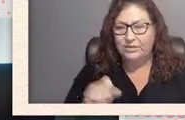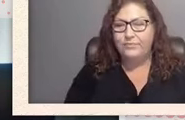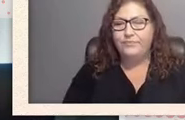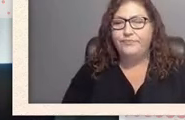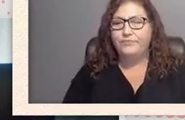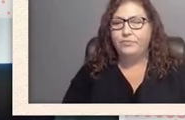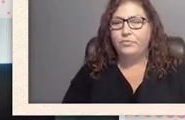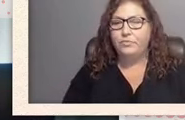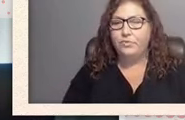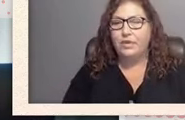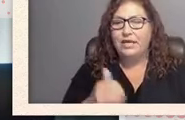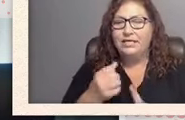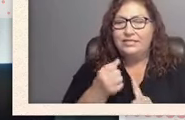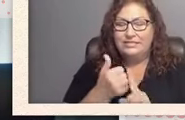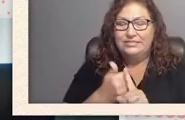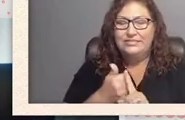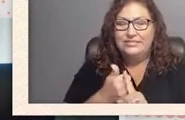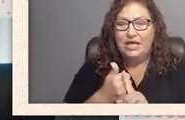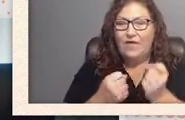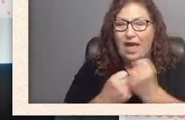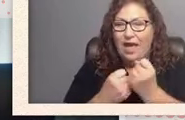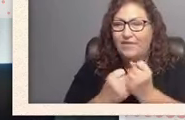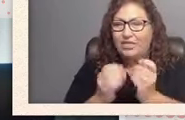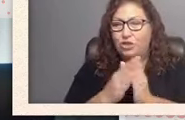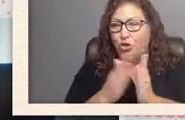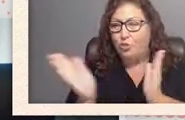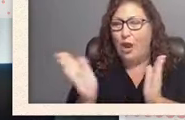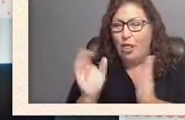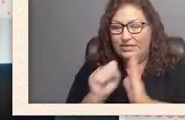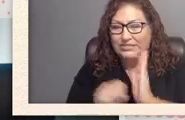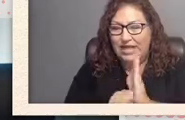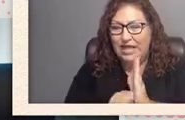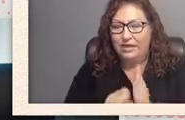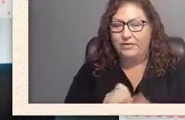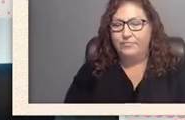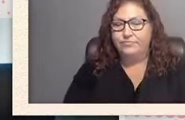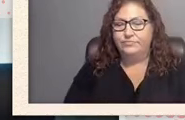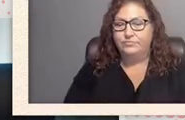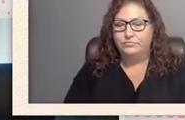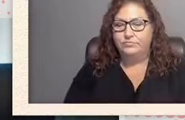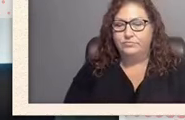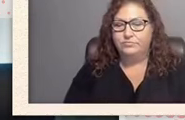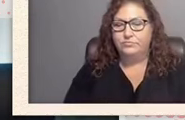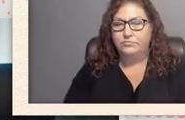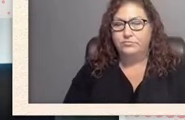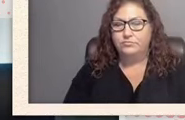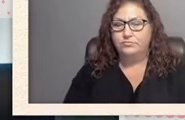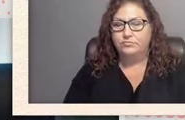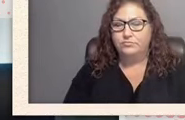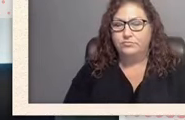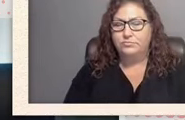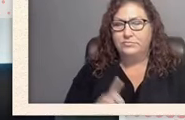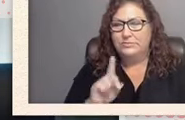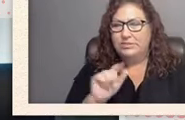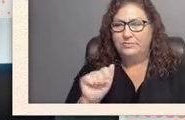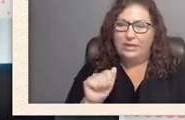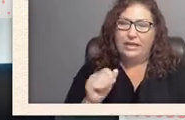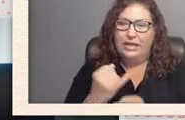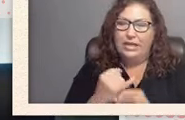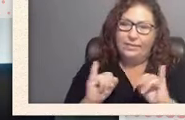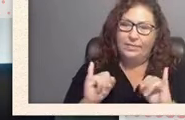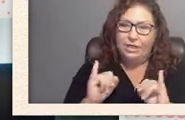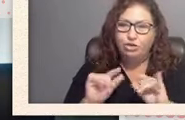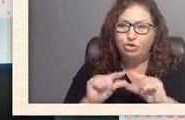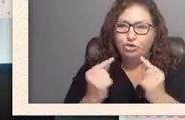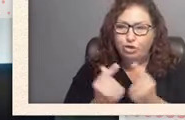self-advocates throughout the state, Disability Rights Florida, Disability Independence Group, or